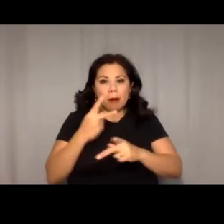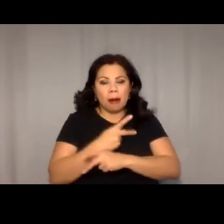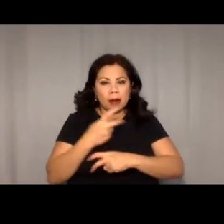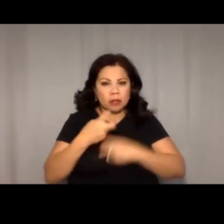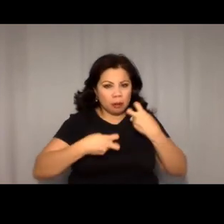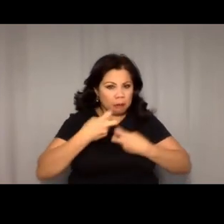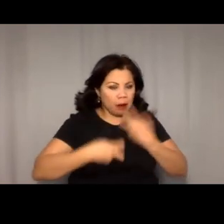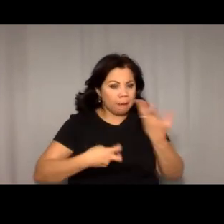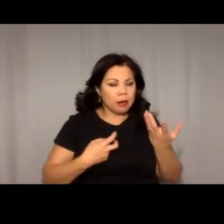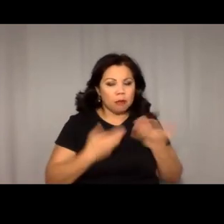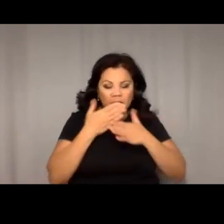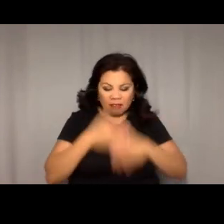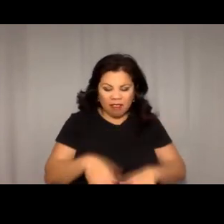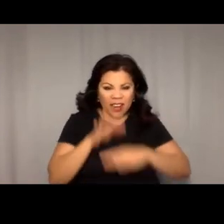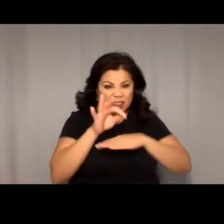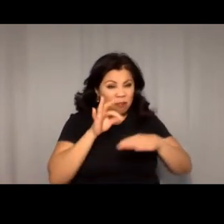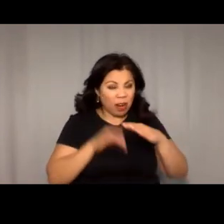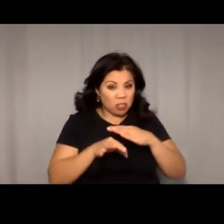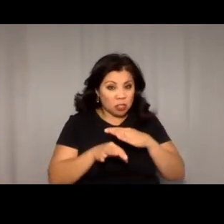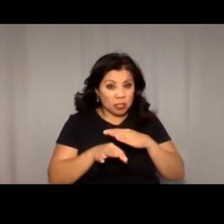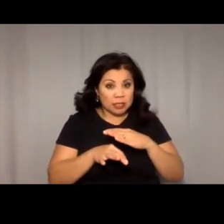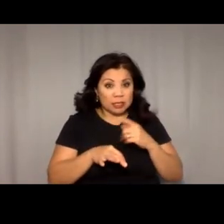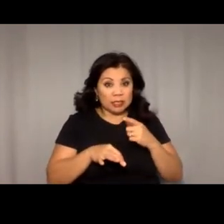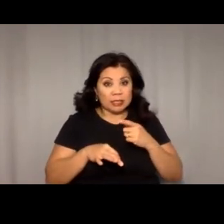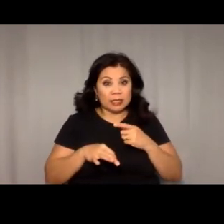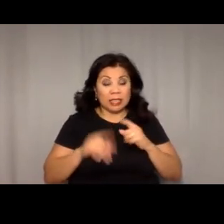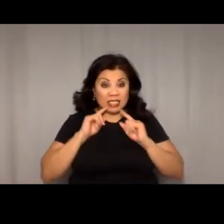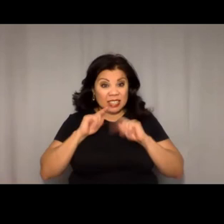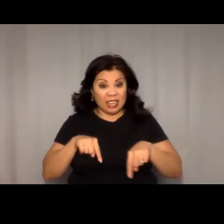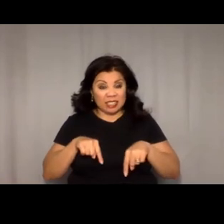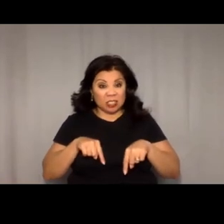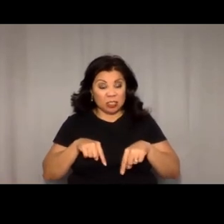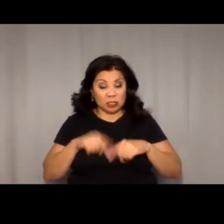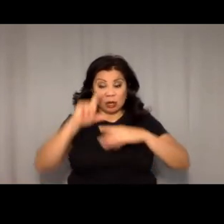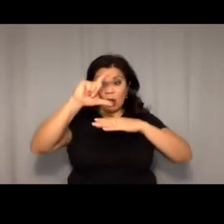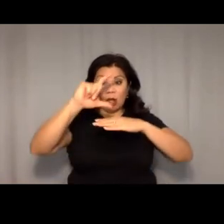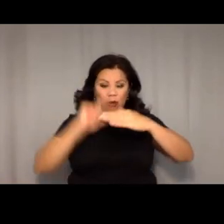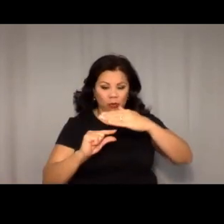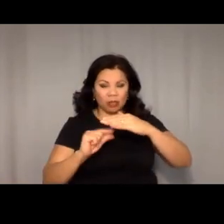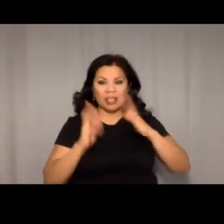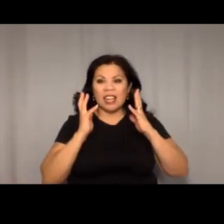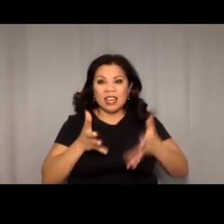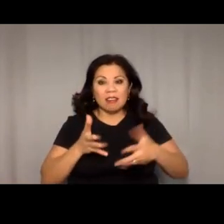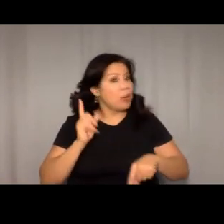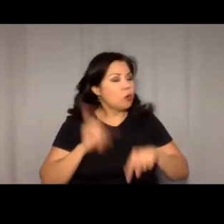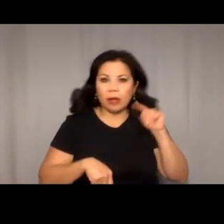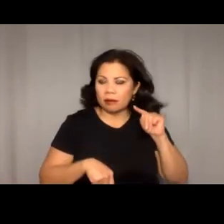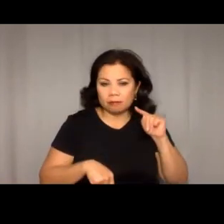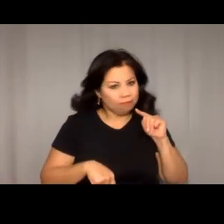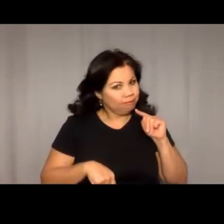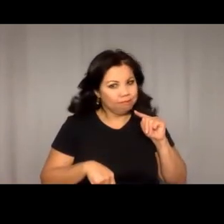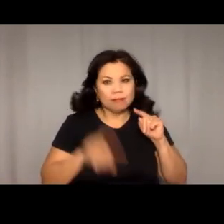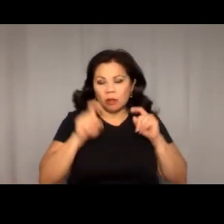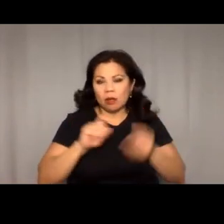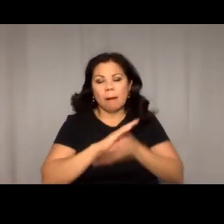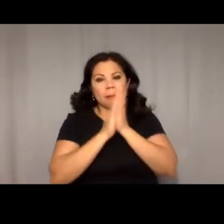problem or a dividing fraction problem and this ends up being your answer, you cannot leave it like this. This is improper. You would have to